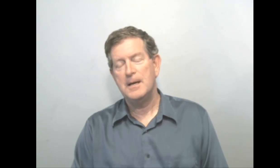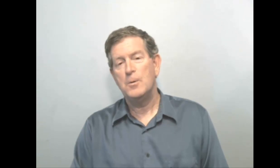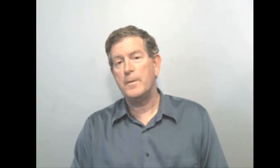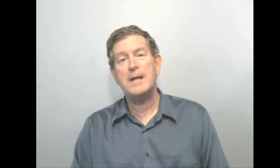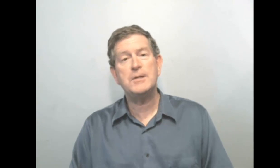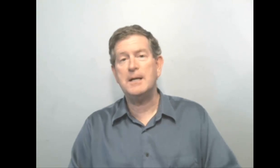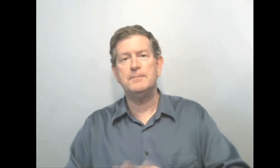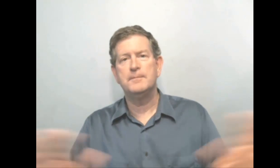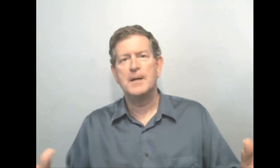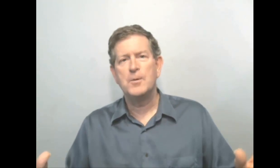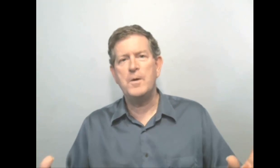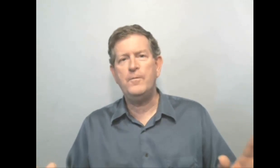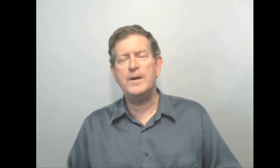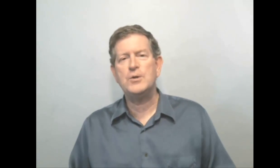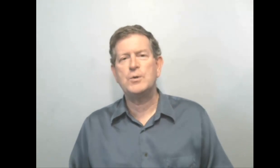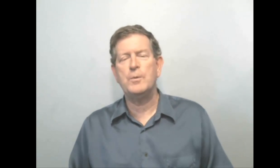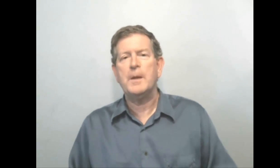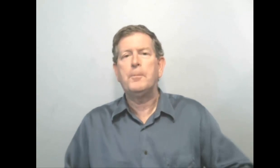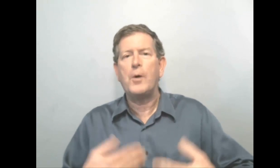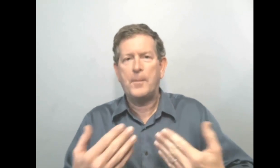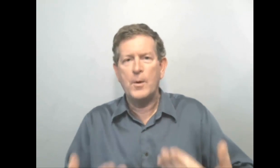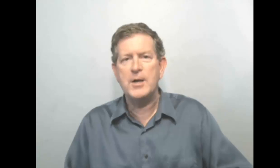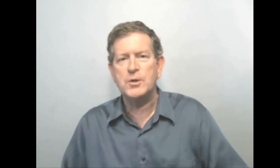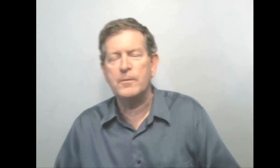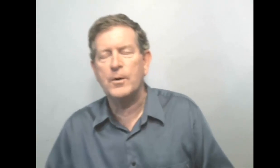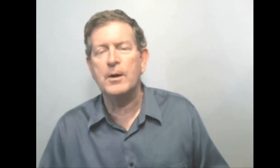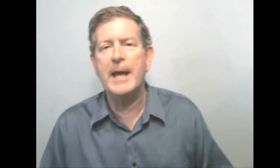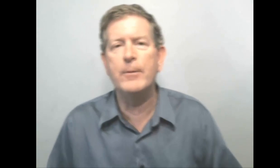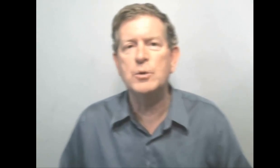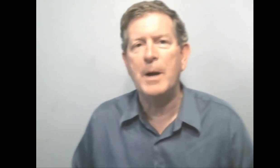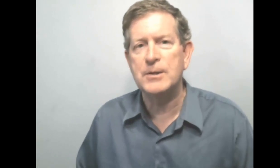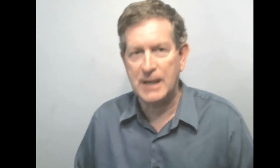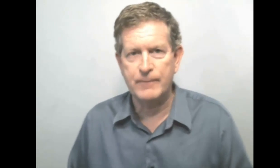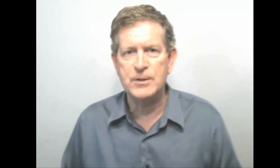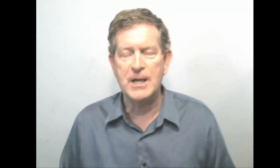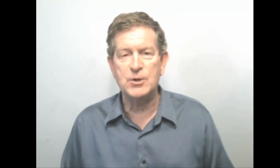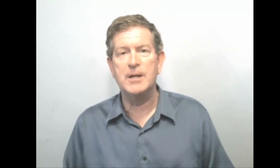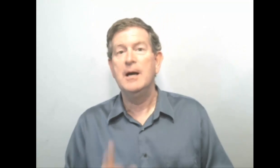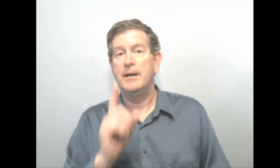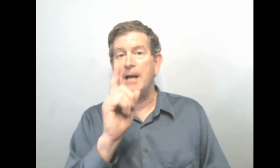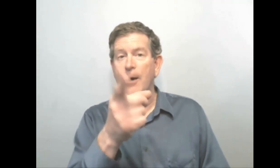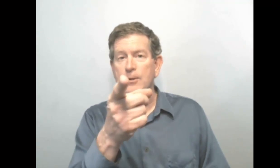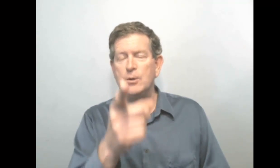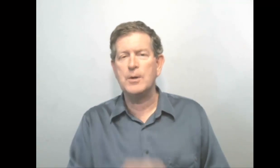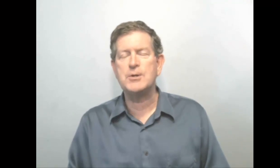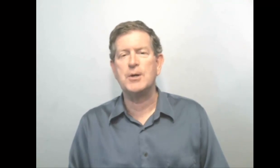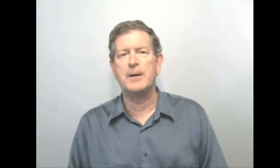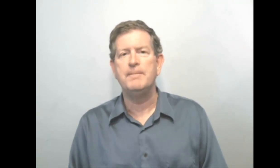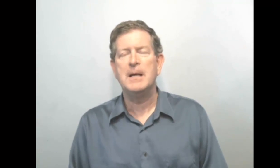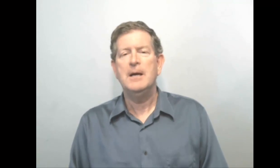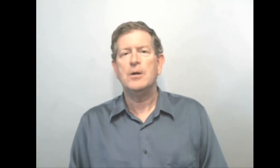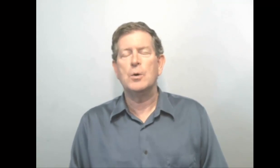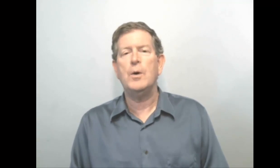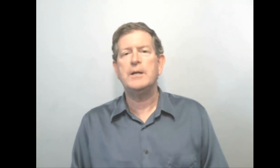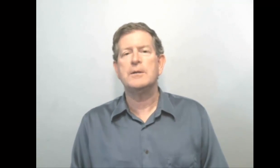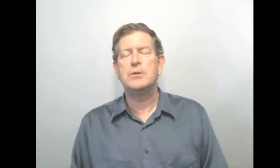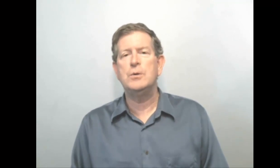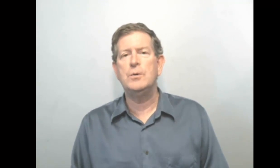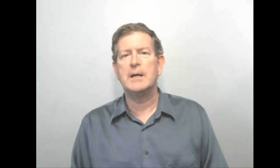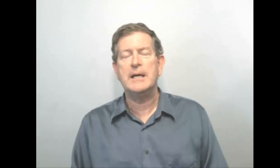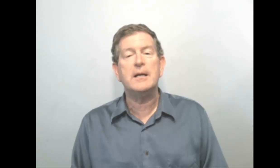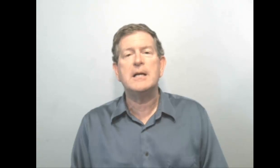Okay. Well, that's it. We finished with the preparation for your Language Pals conversation. Now it's your turn. You're